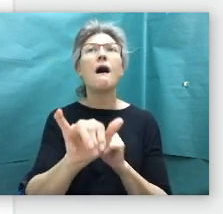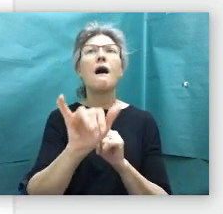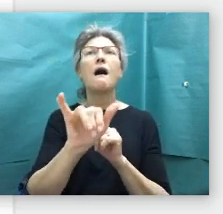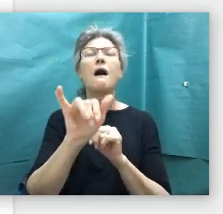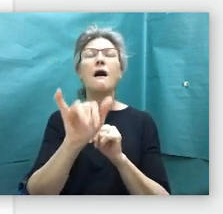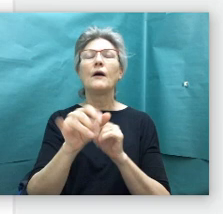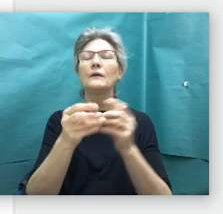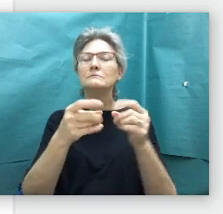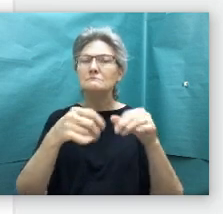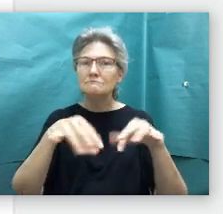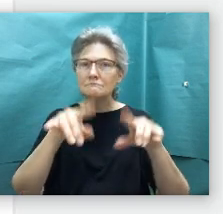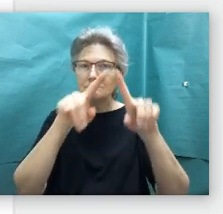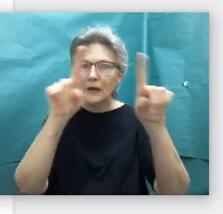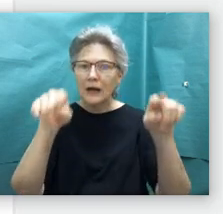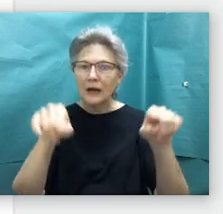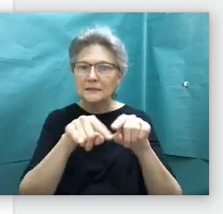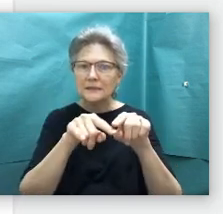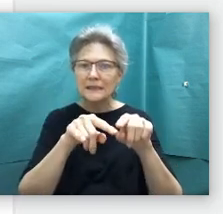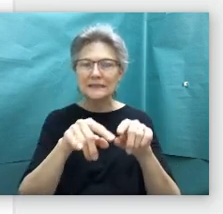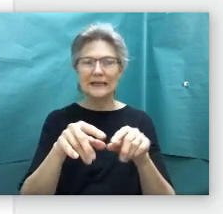Yes, that's right, because I'm multiplying